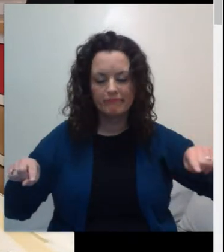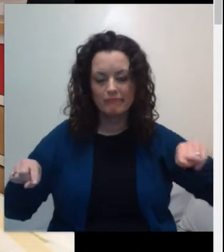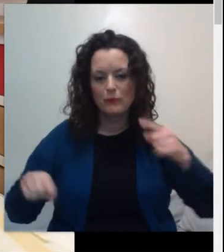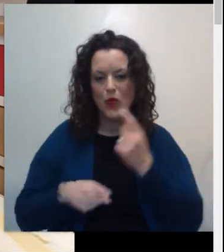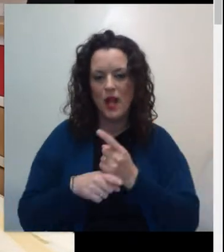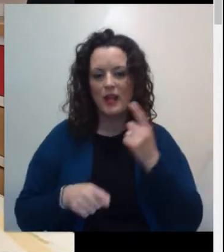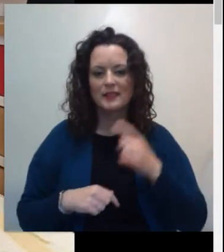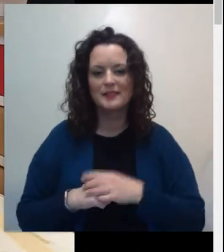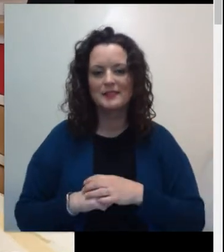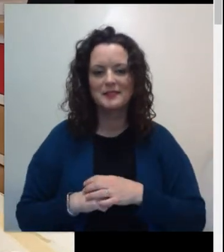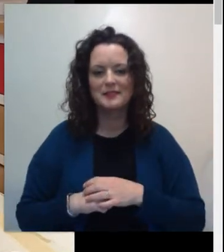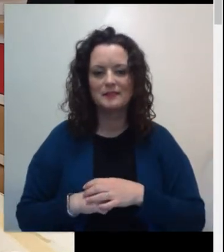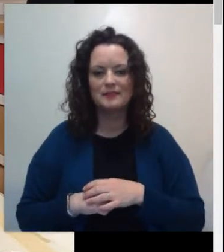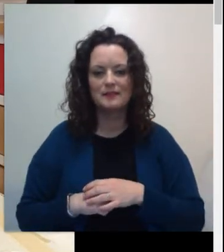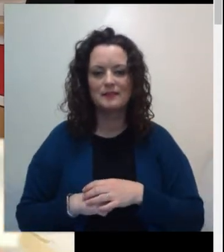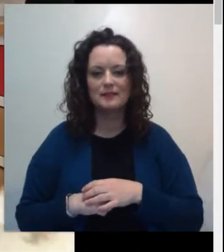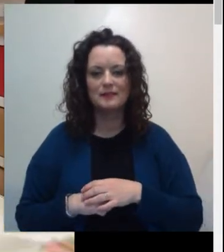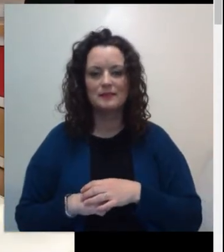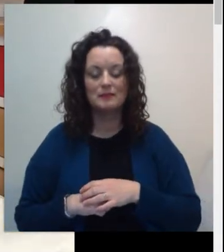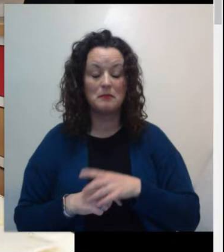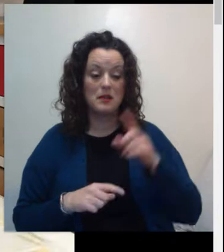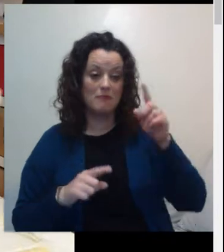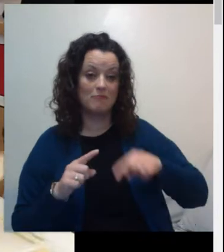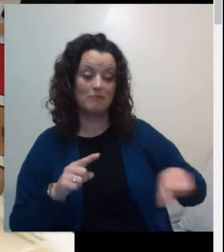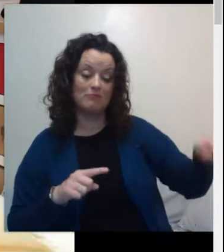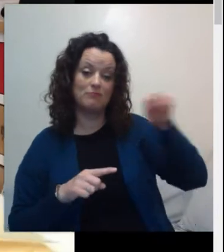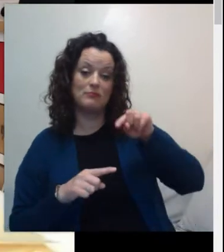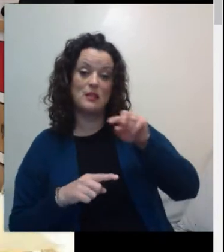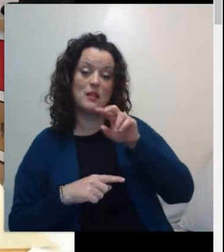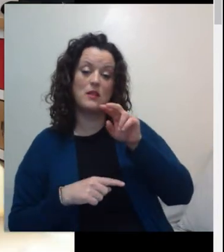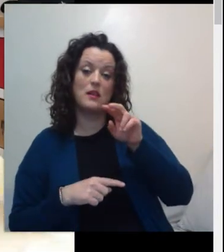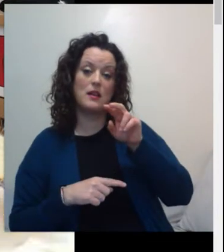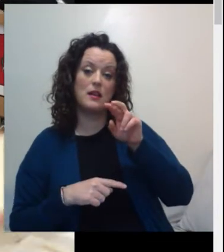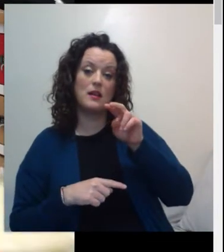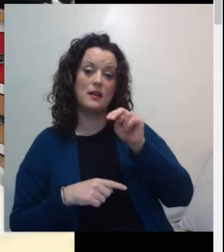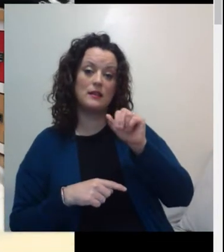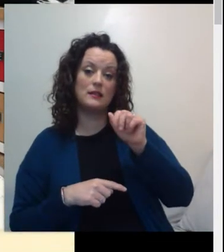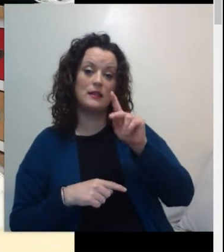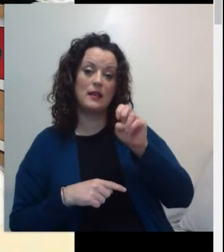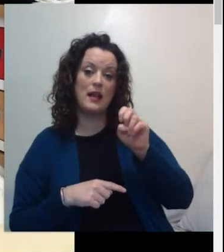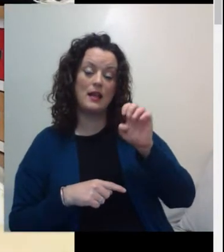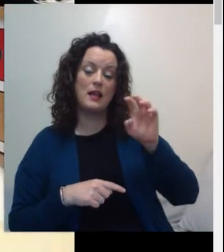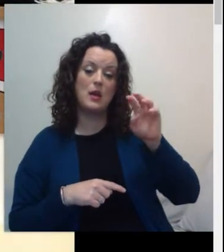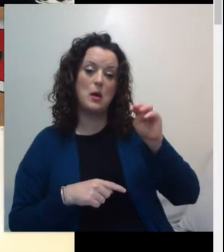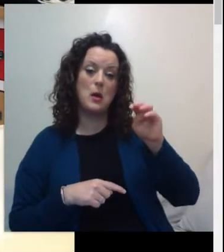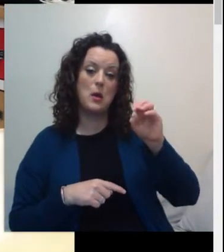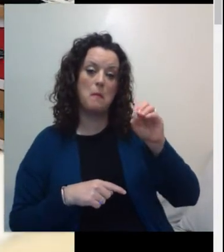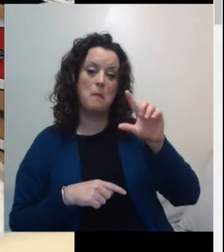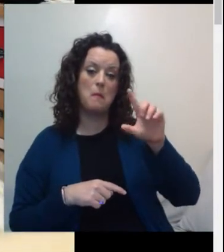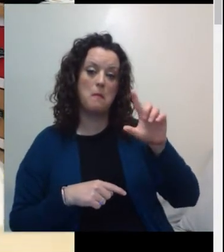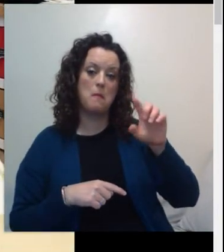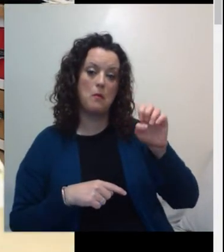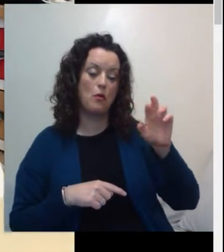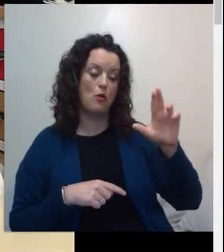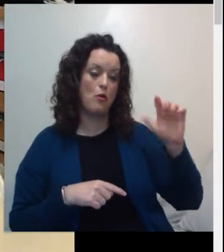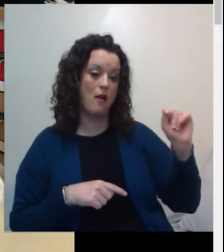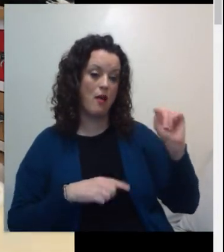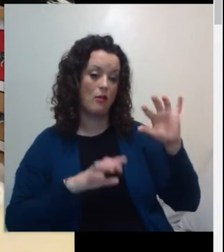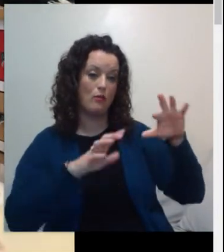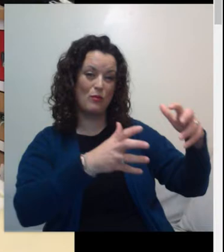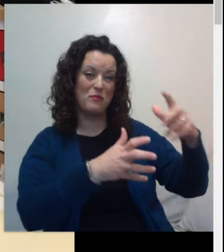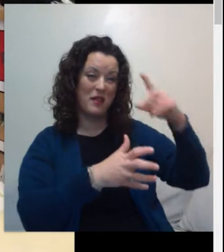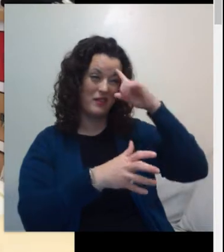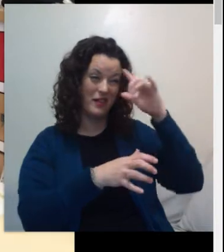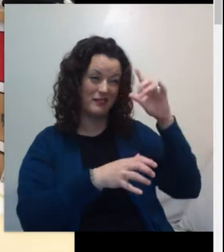right? But not everybody else in the naked mole rat colony thinks that's a good idea. Matter of fact, they think